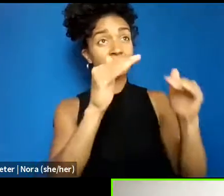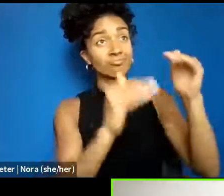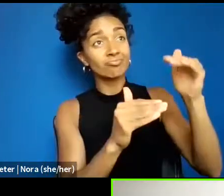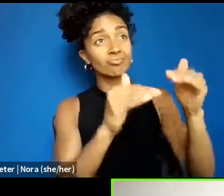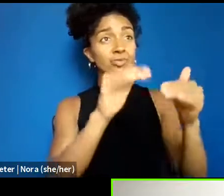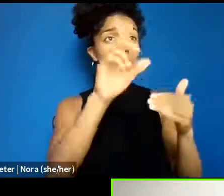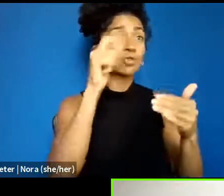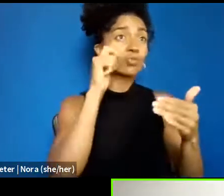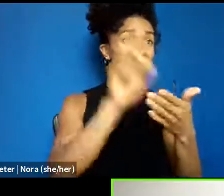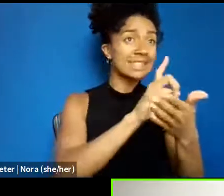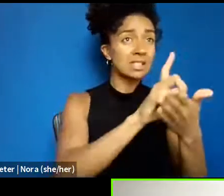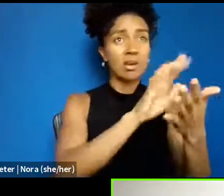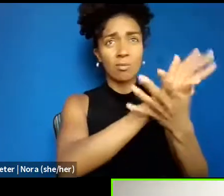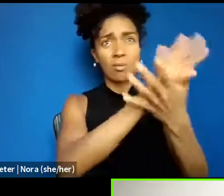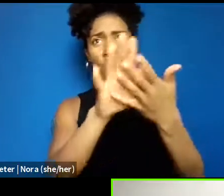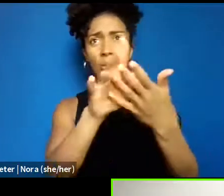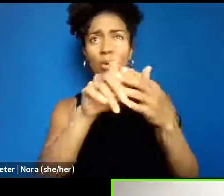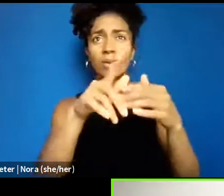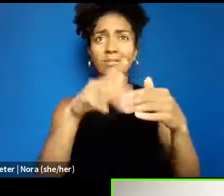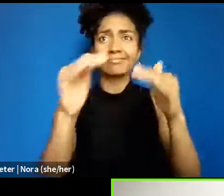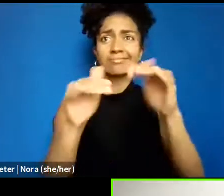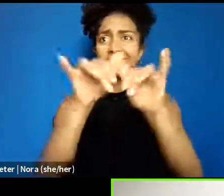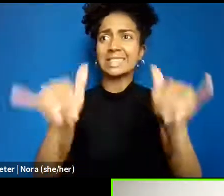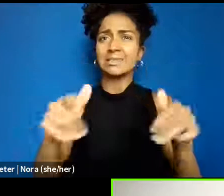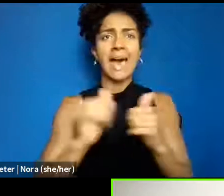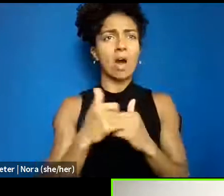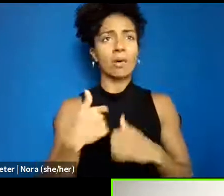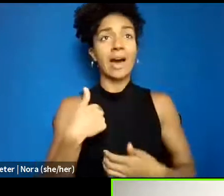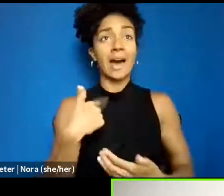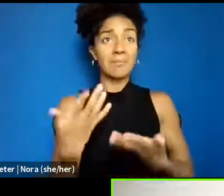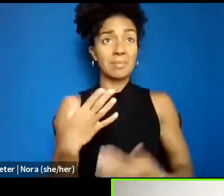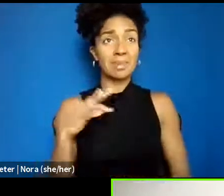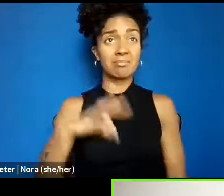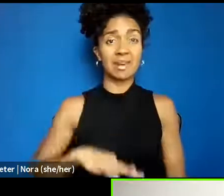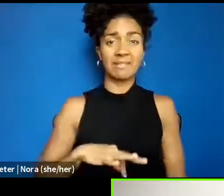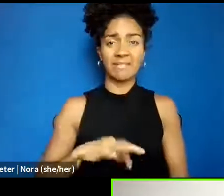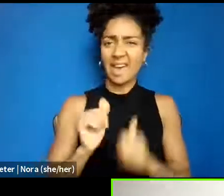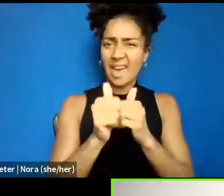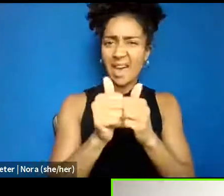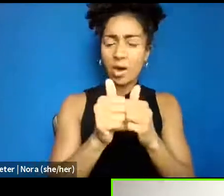Particularly as a Black woman, it really means kind of recognizing